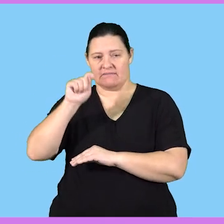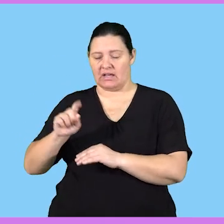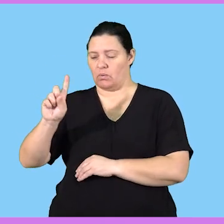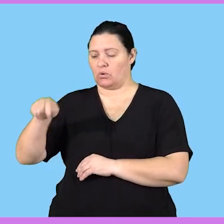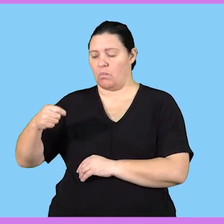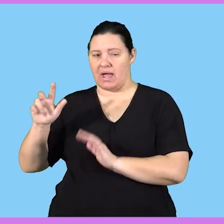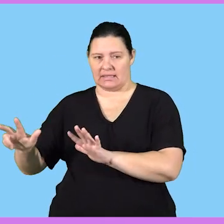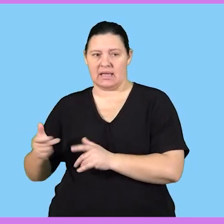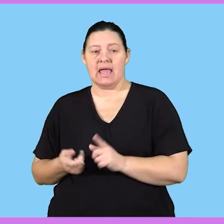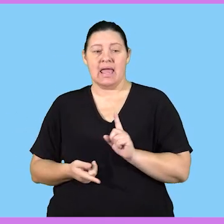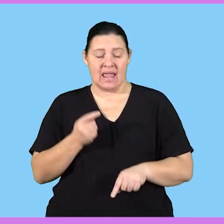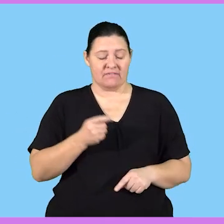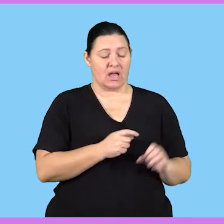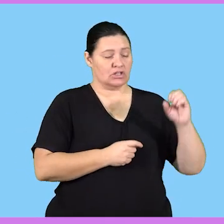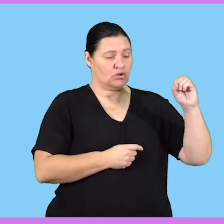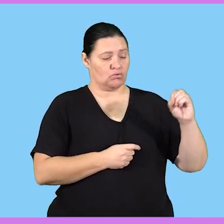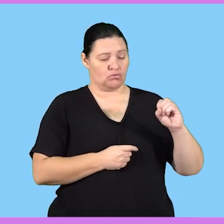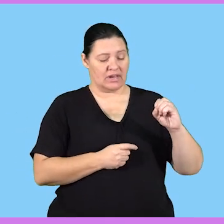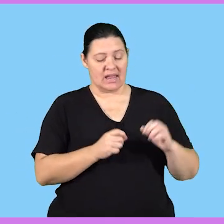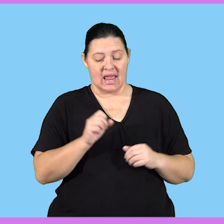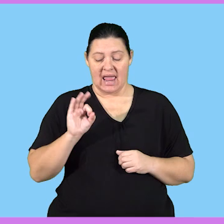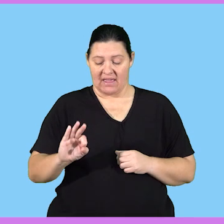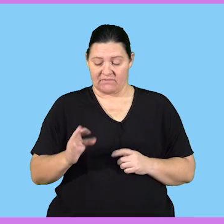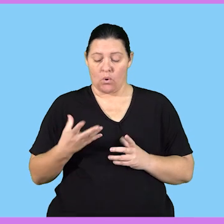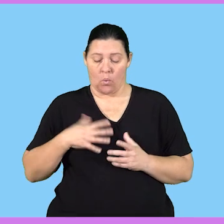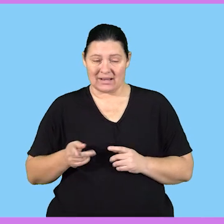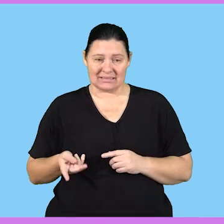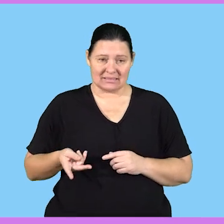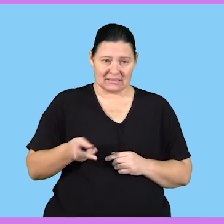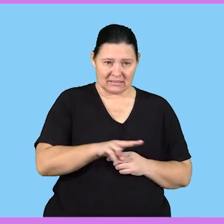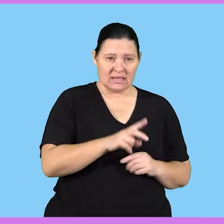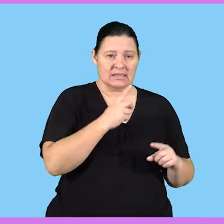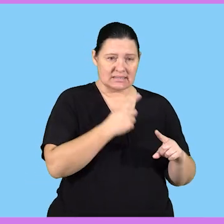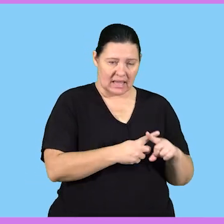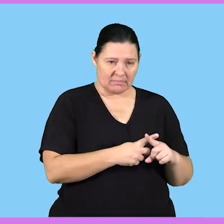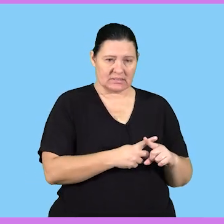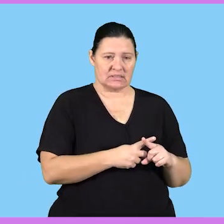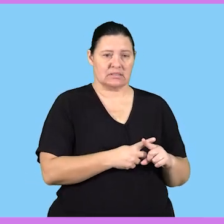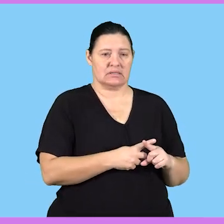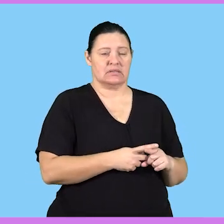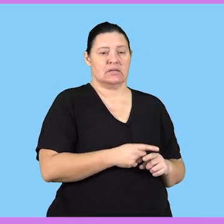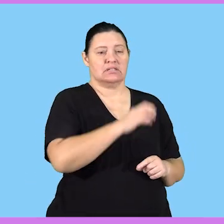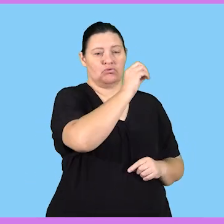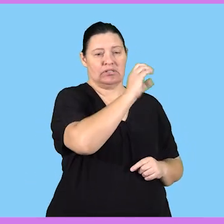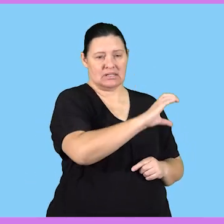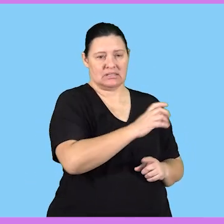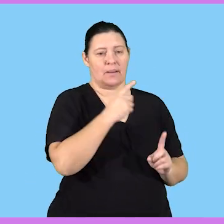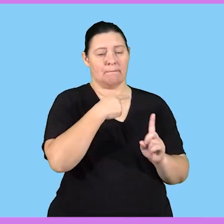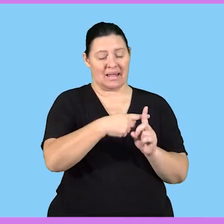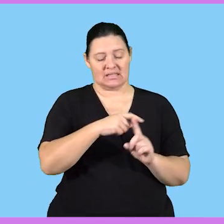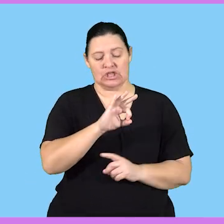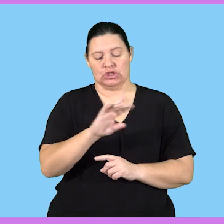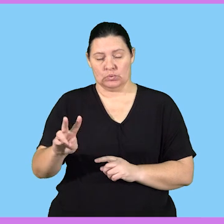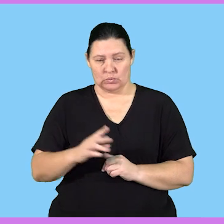then when we calculate degrees Fahrenheit, we take the formula, or we say 1,8 multiplied by degrees Celsius plus